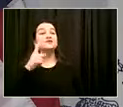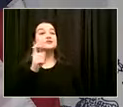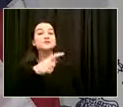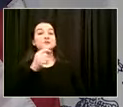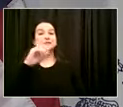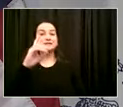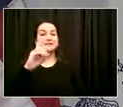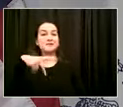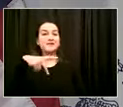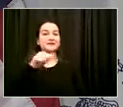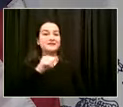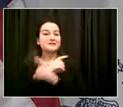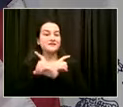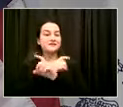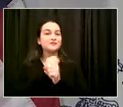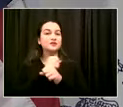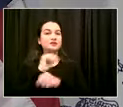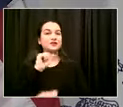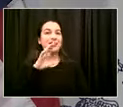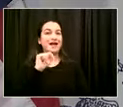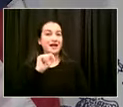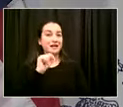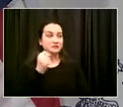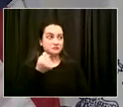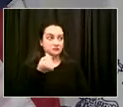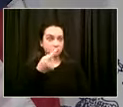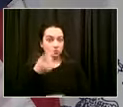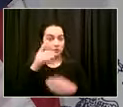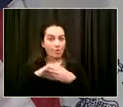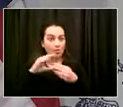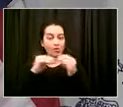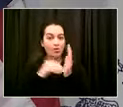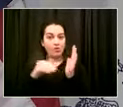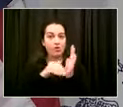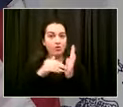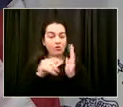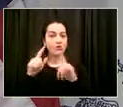going to do that. And then the other part. Listen,